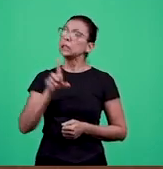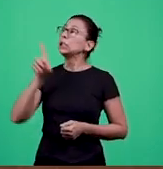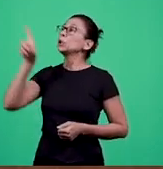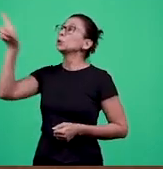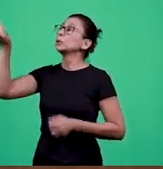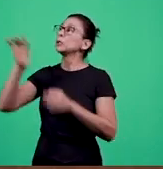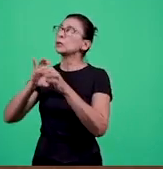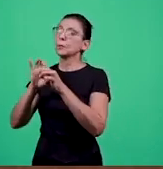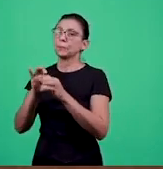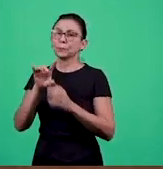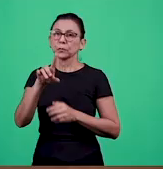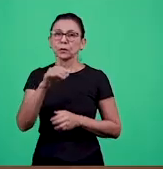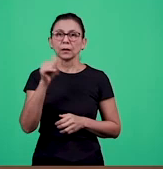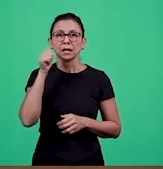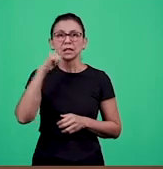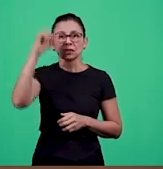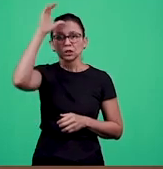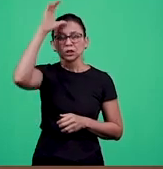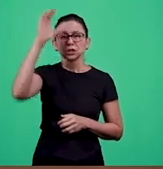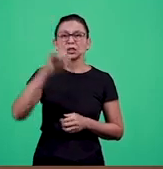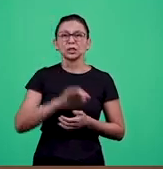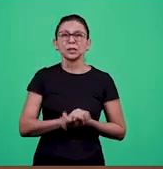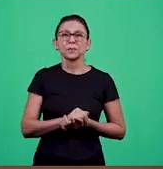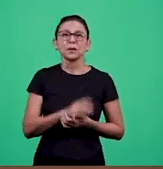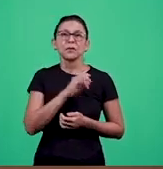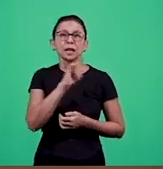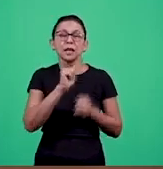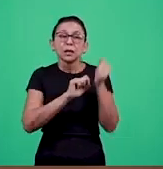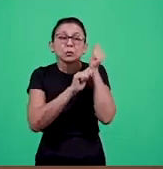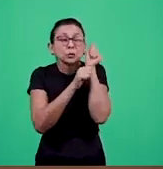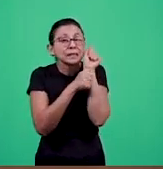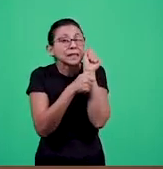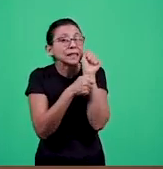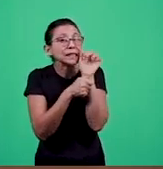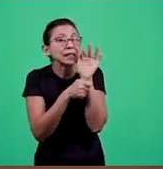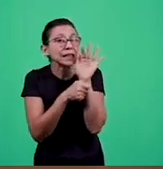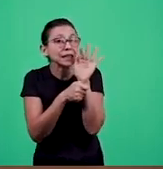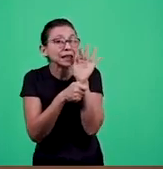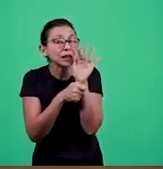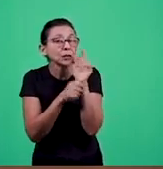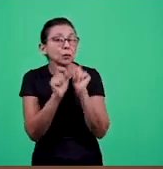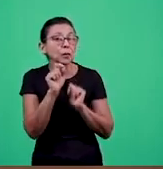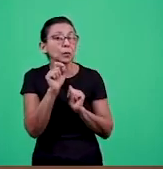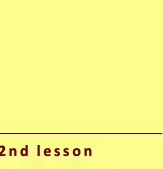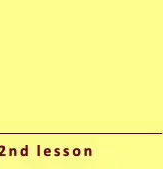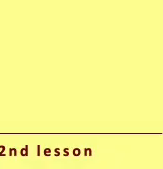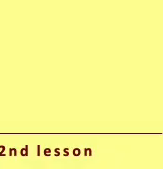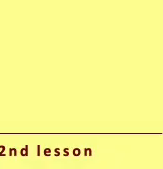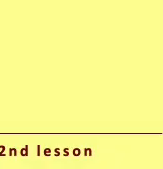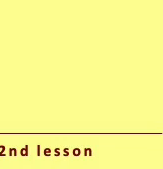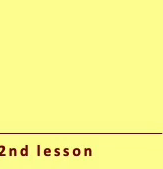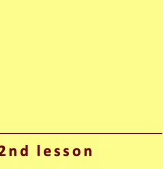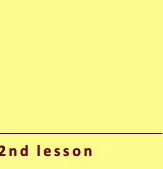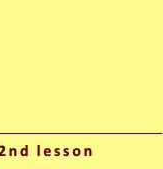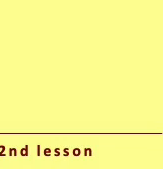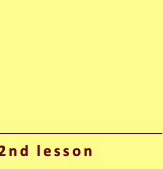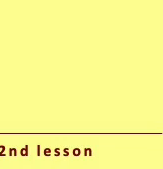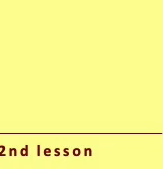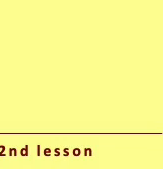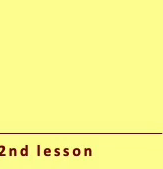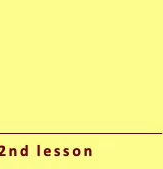God? I'm going to tell you a secret. To have fellowship with God is to plead for the blood of